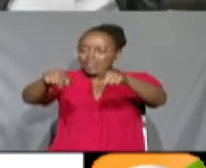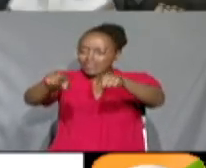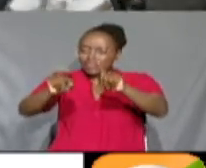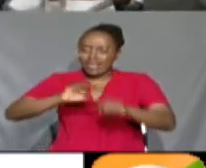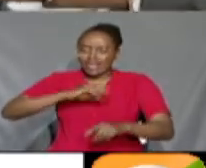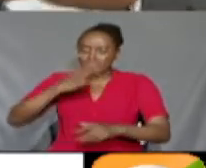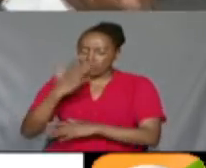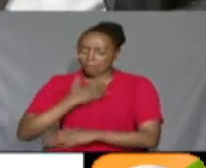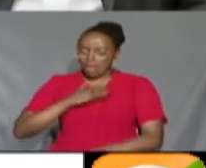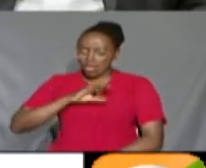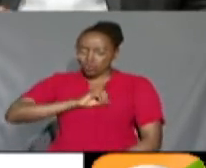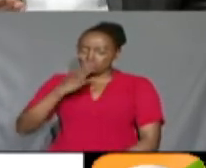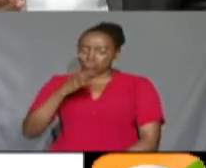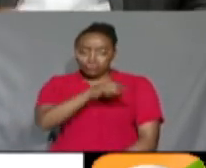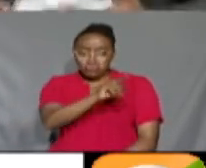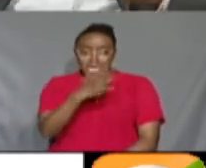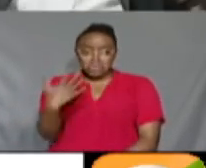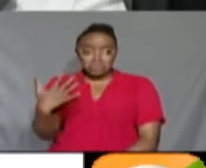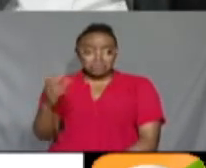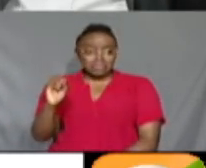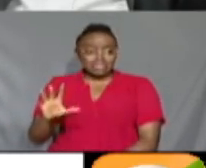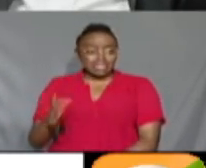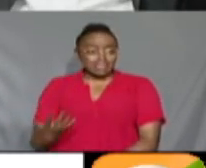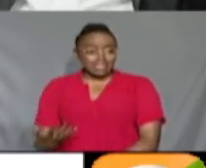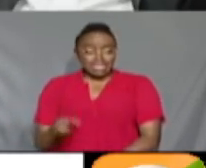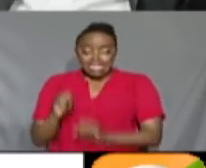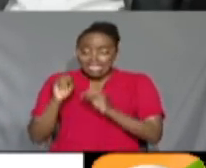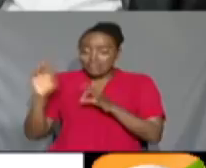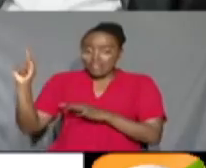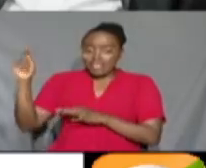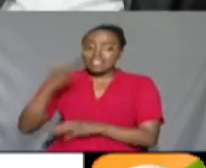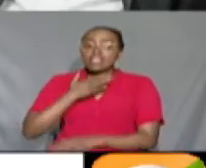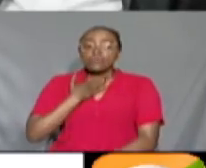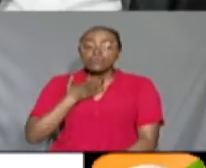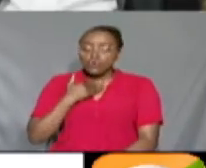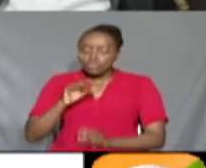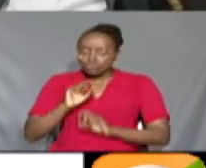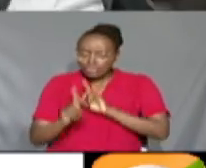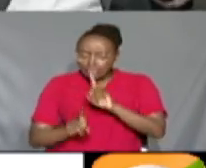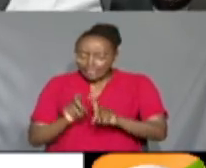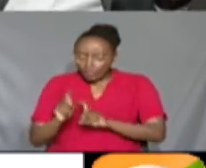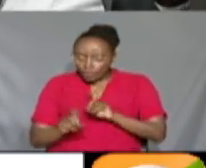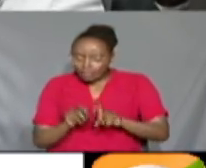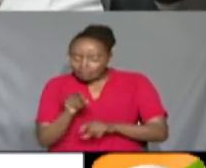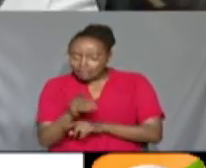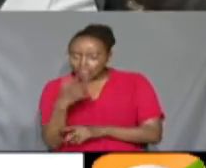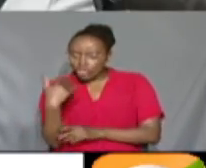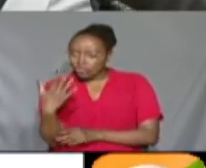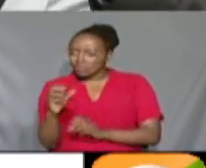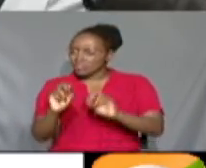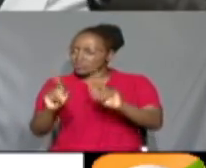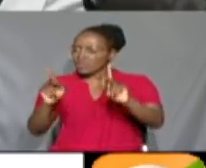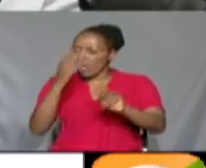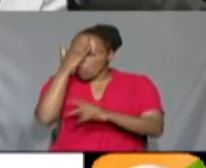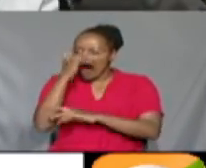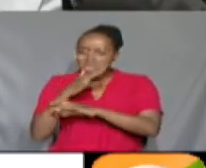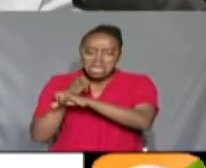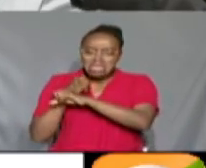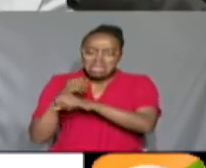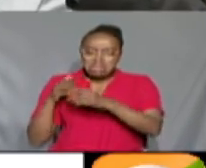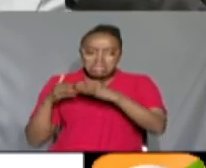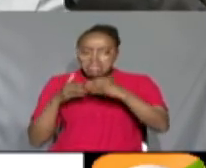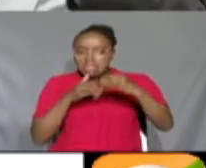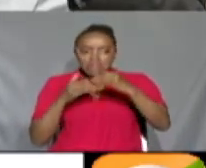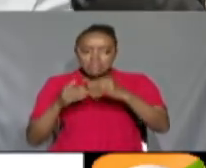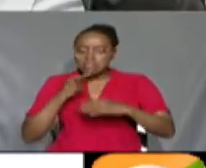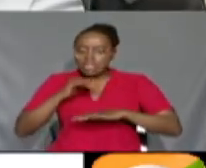It's not my document. It's not your document. If Kenyans want to still interrogate the document, it's up to them. So why are you gagging Kenyans that you have said